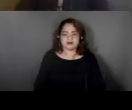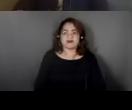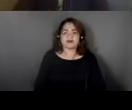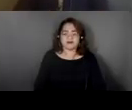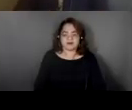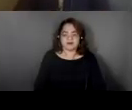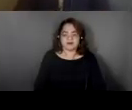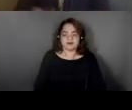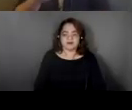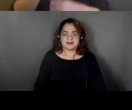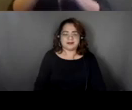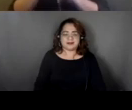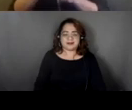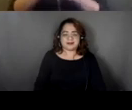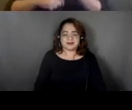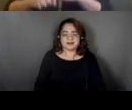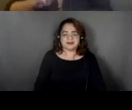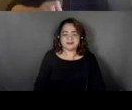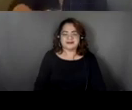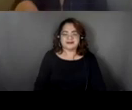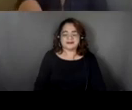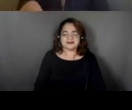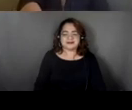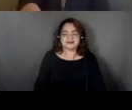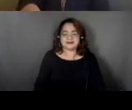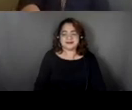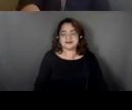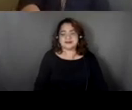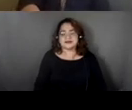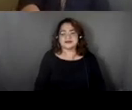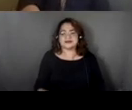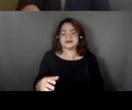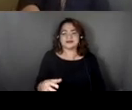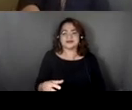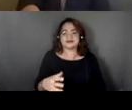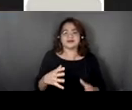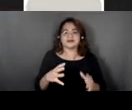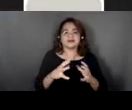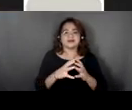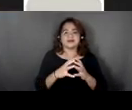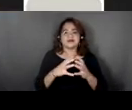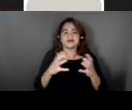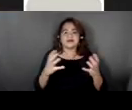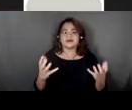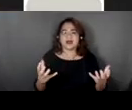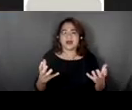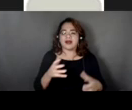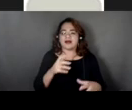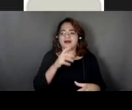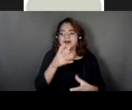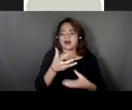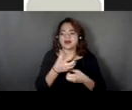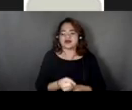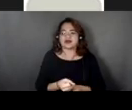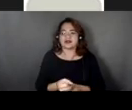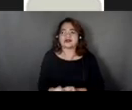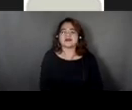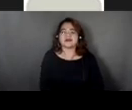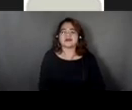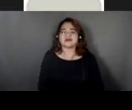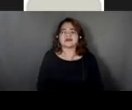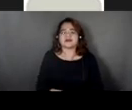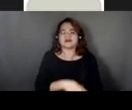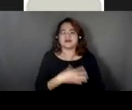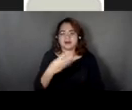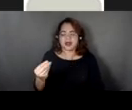mind that folks may be coming to us with a lot of distrust and guardedness because of prior experiences that they've had personally or that